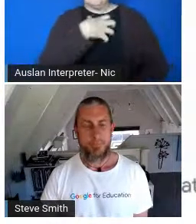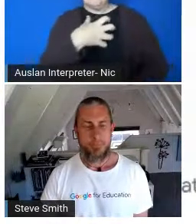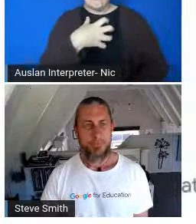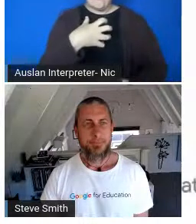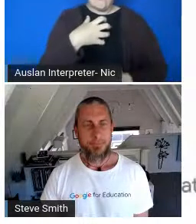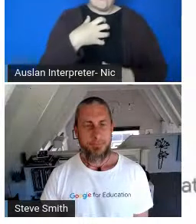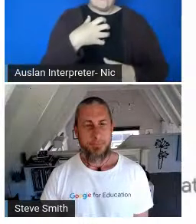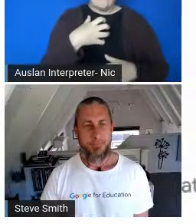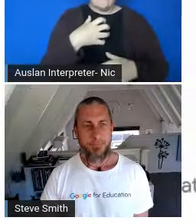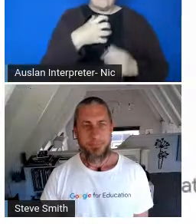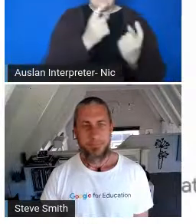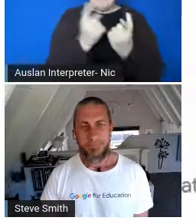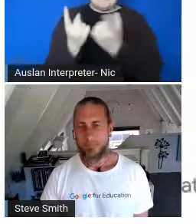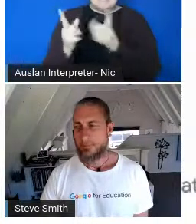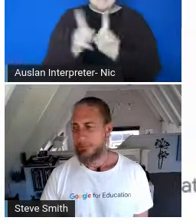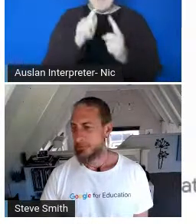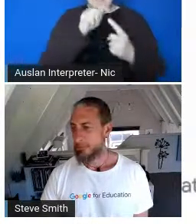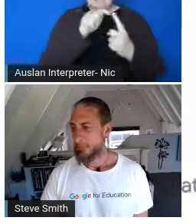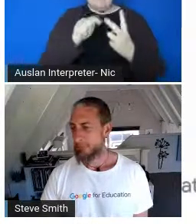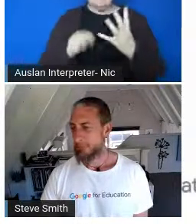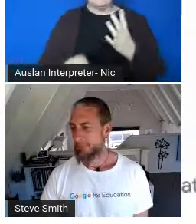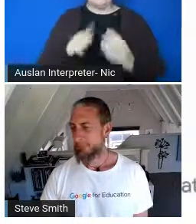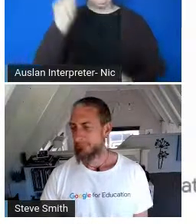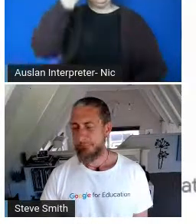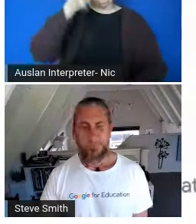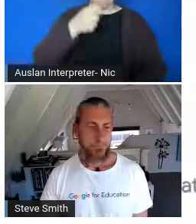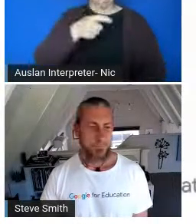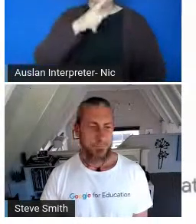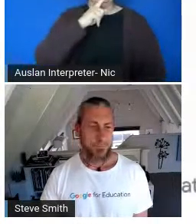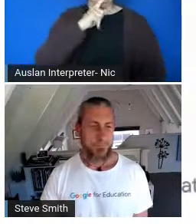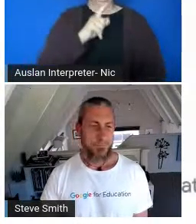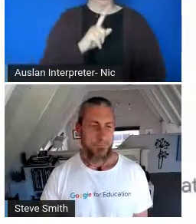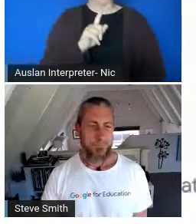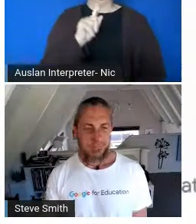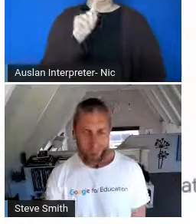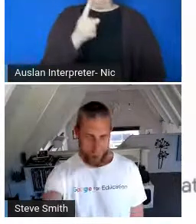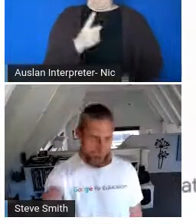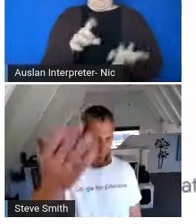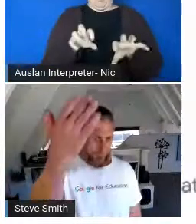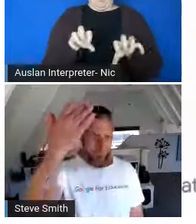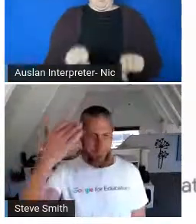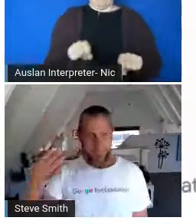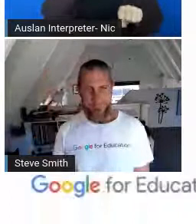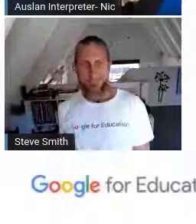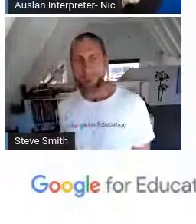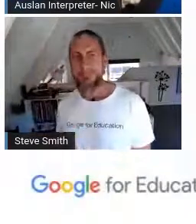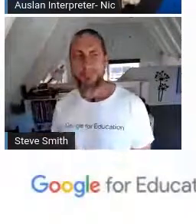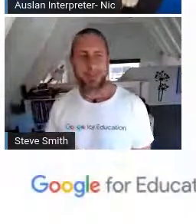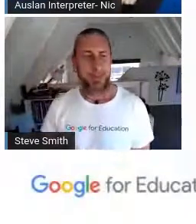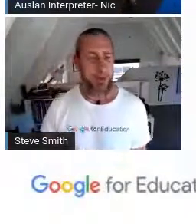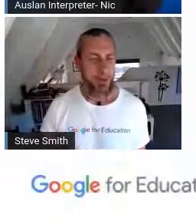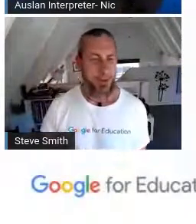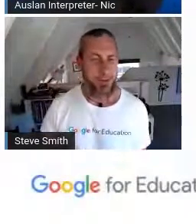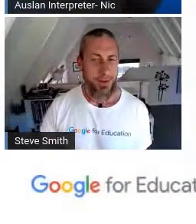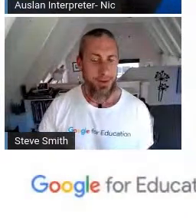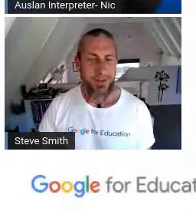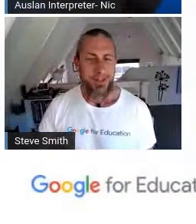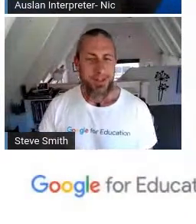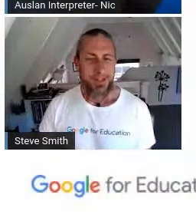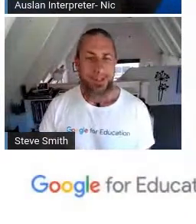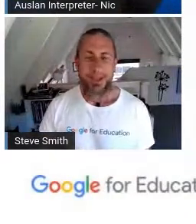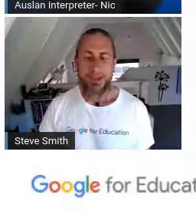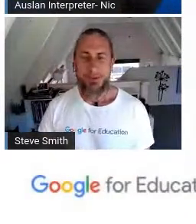afternoon. Before we get into that, we're going to cross the ditch to Steve. Come on